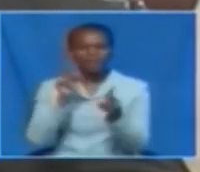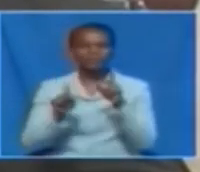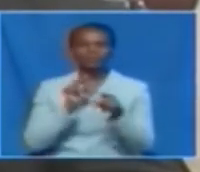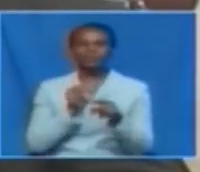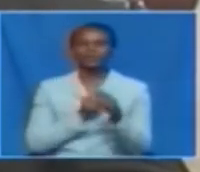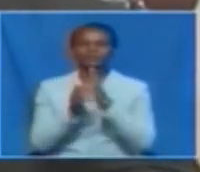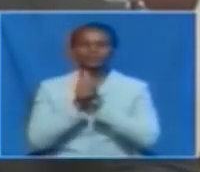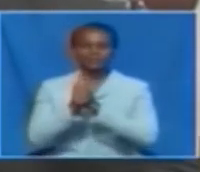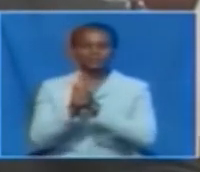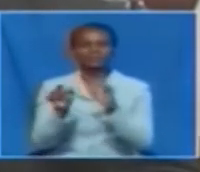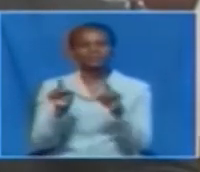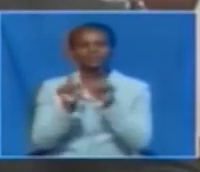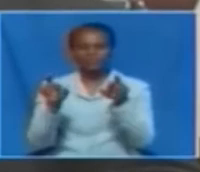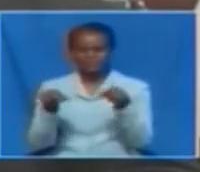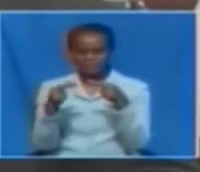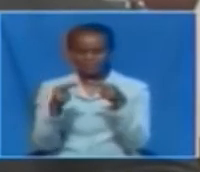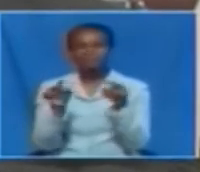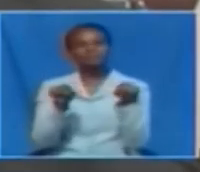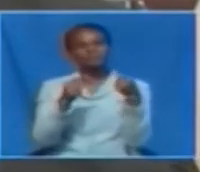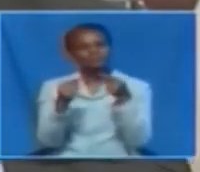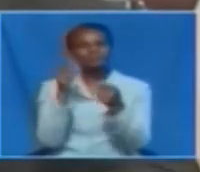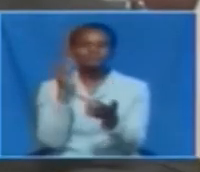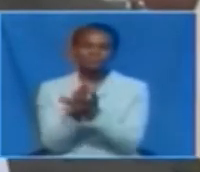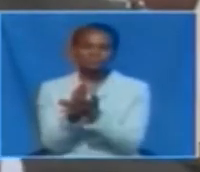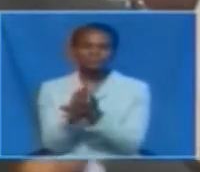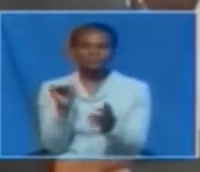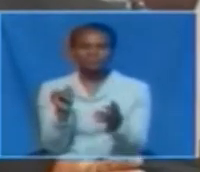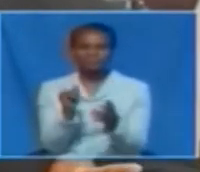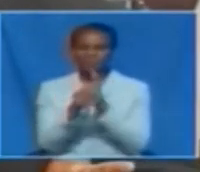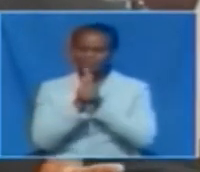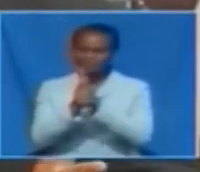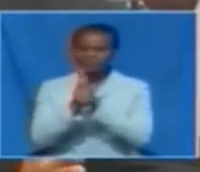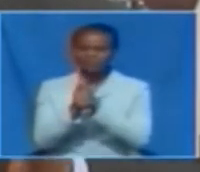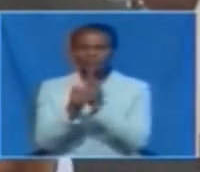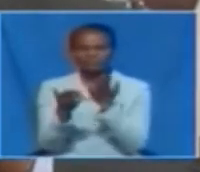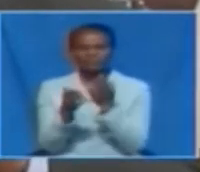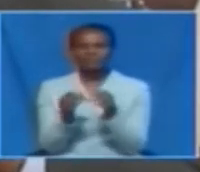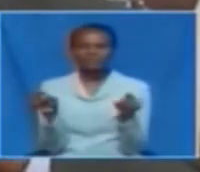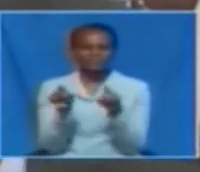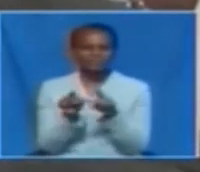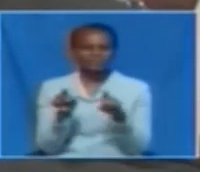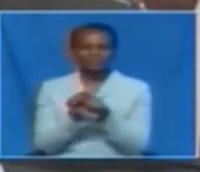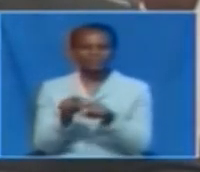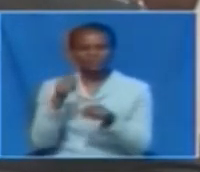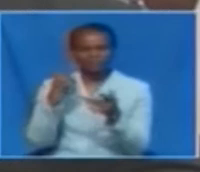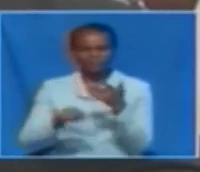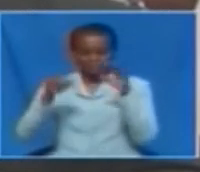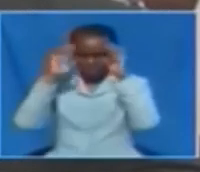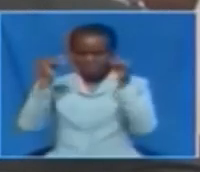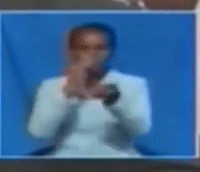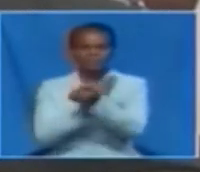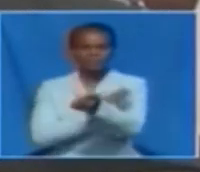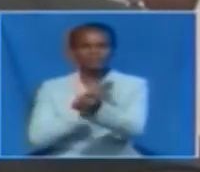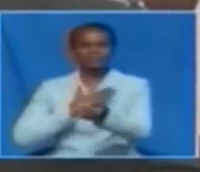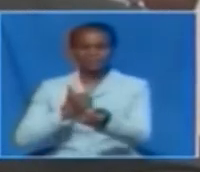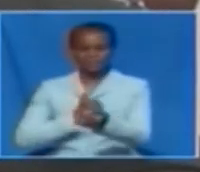lead, and reconciled our differences. Even if that doesn't lead to an alliance, The very fact that President Banda and myself would